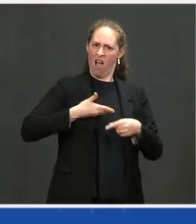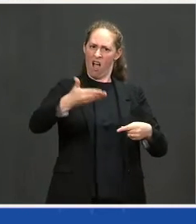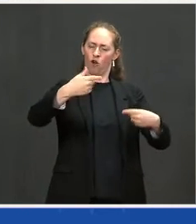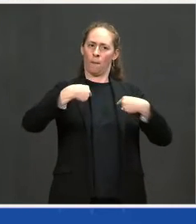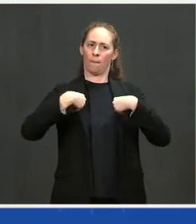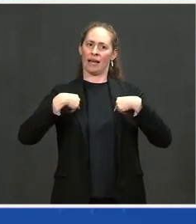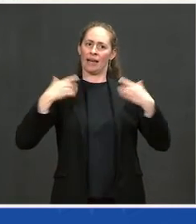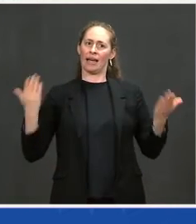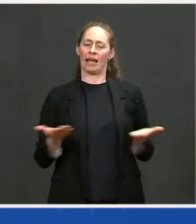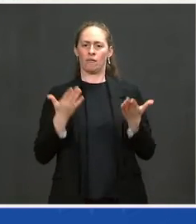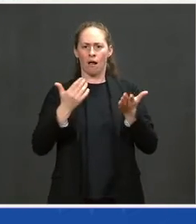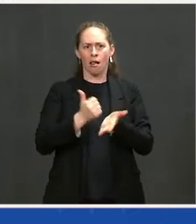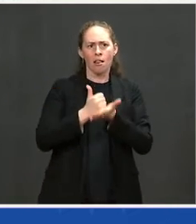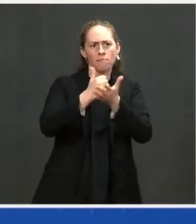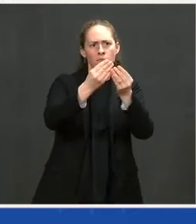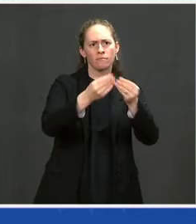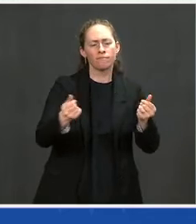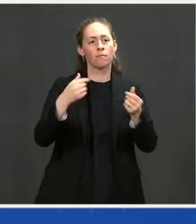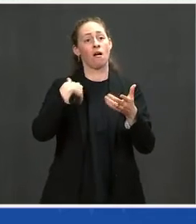division.